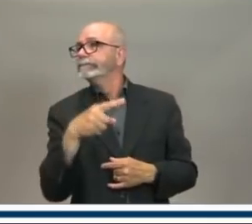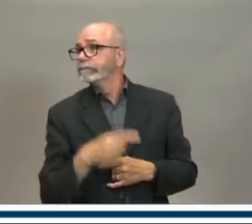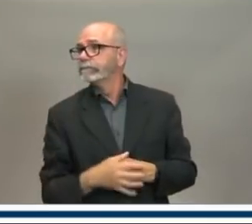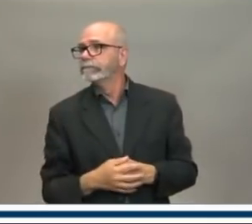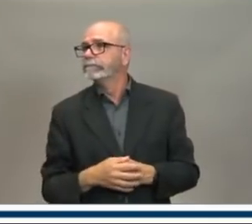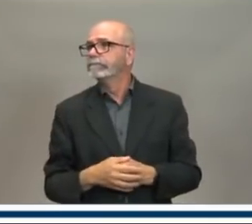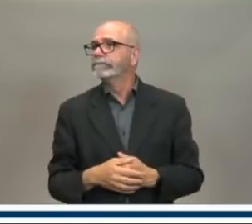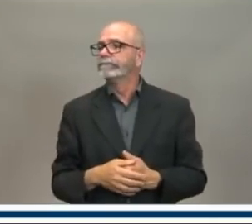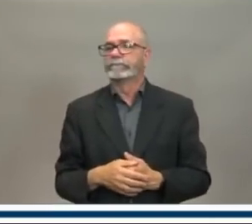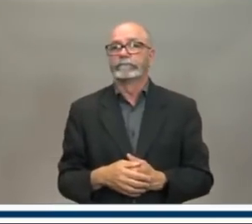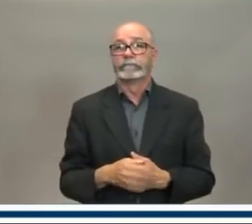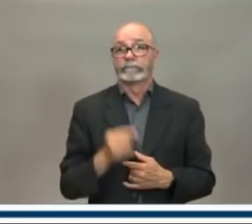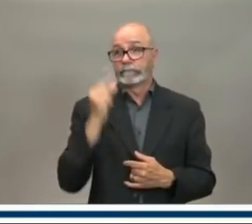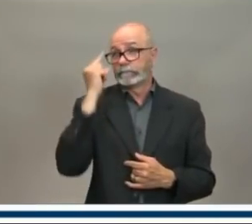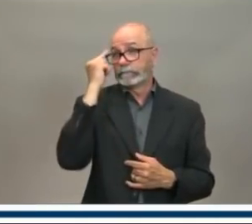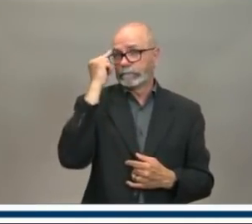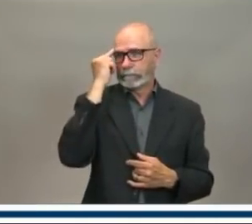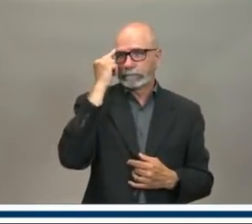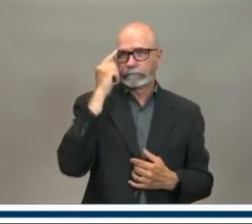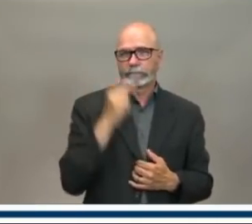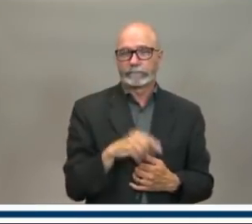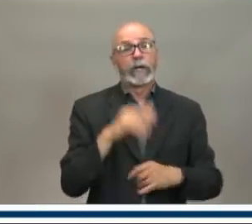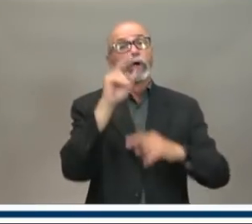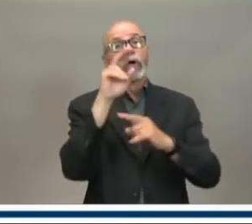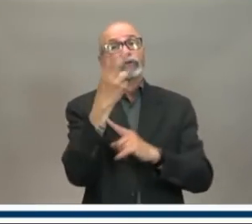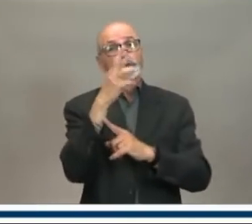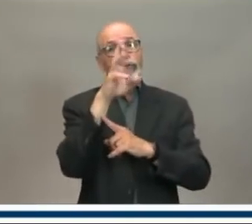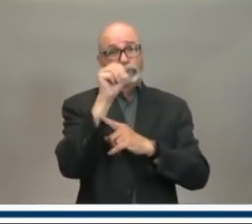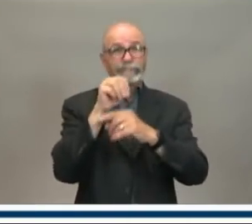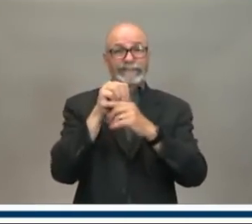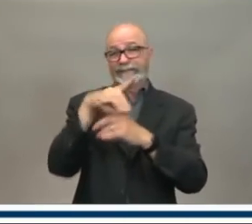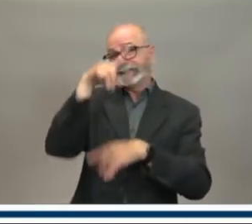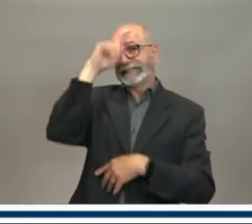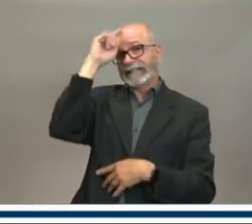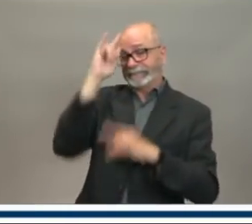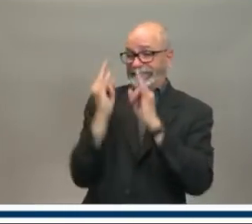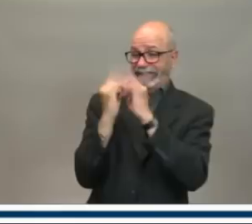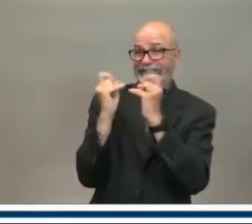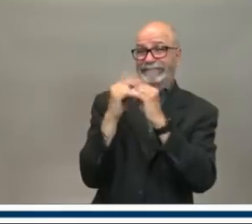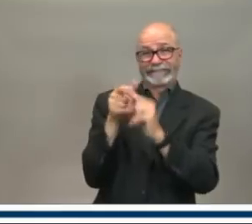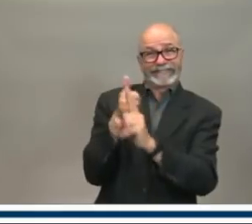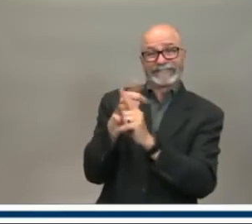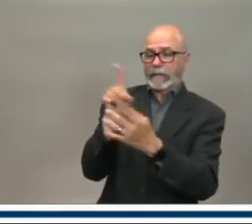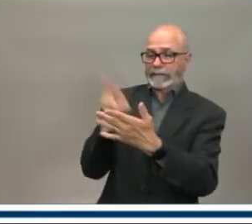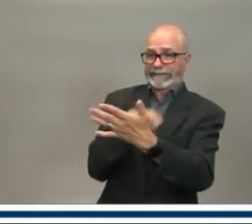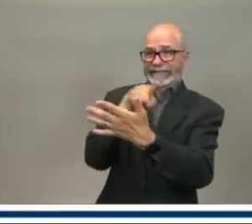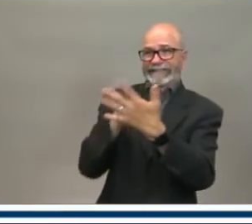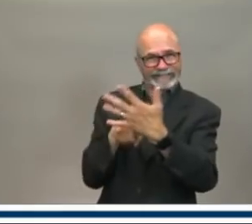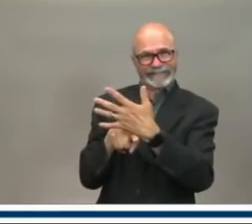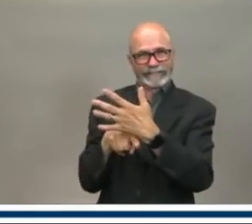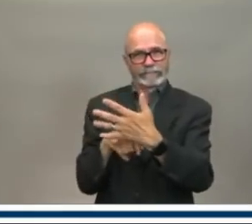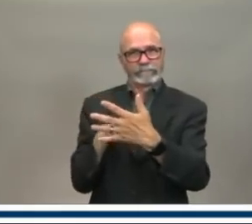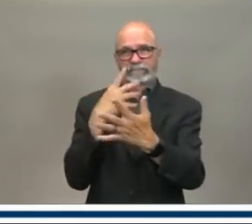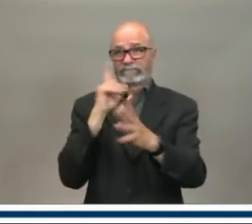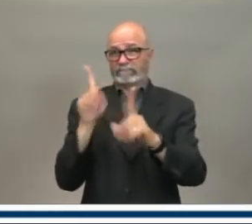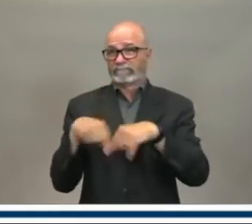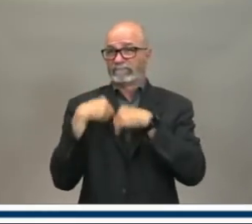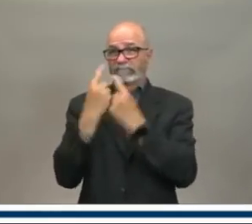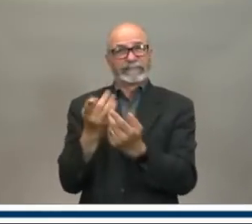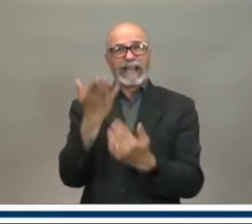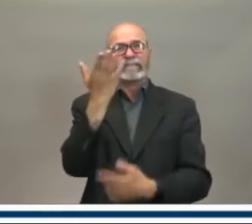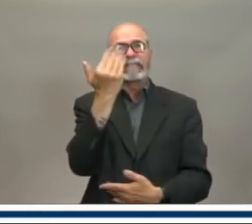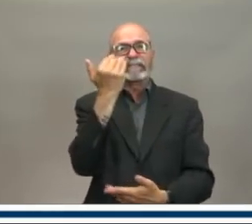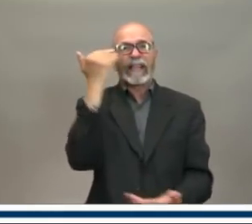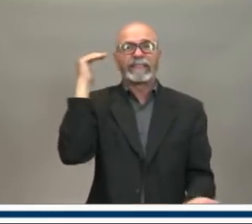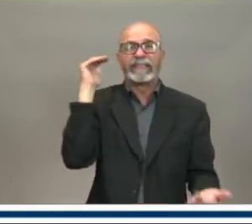With HRM summer camp being canceled, it means it's almost 15,000 children that won't